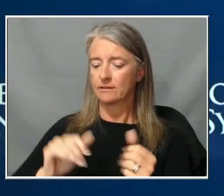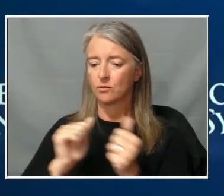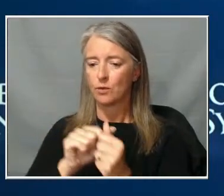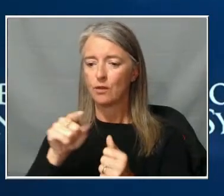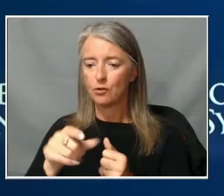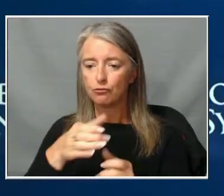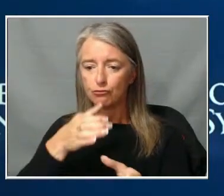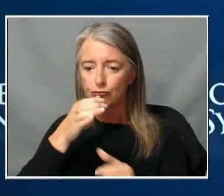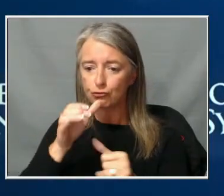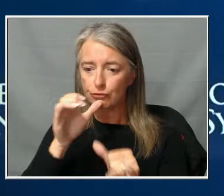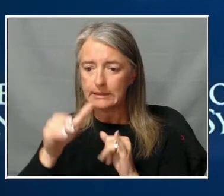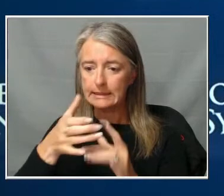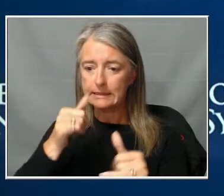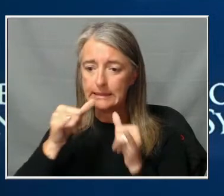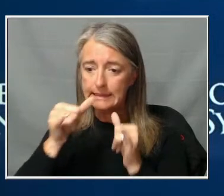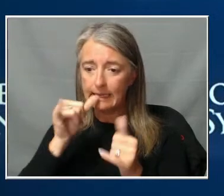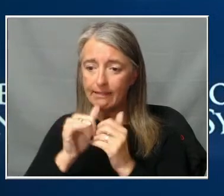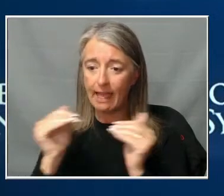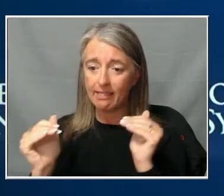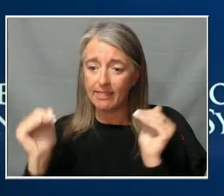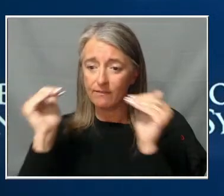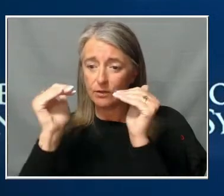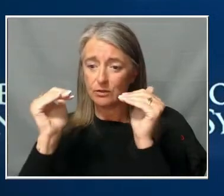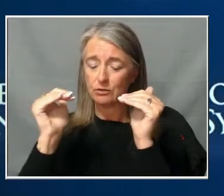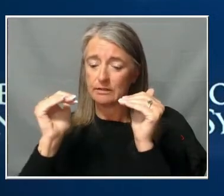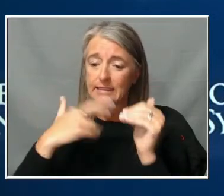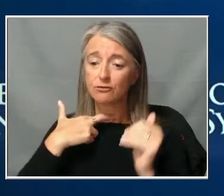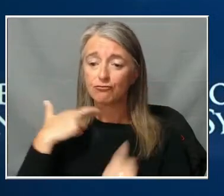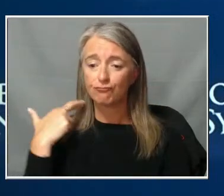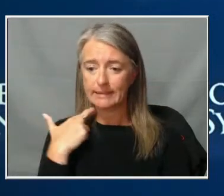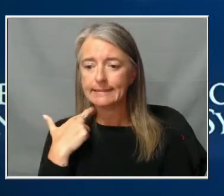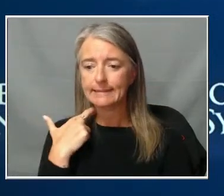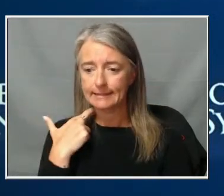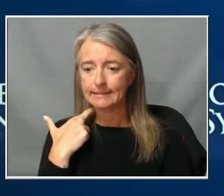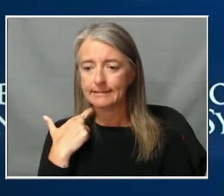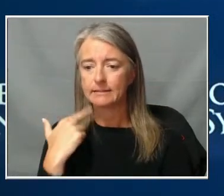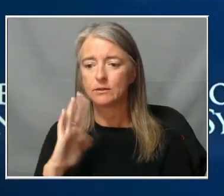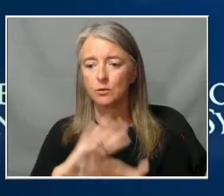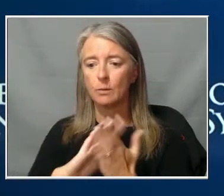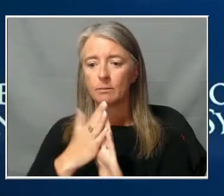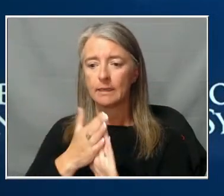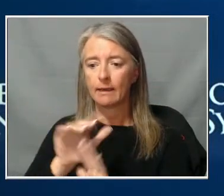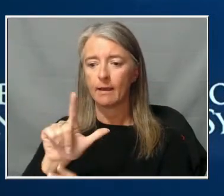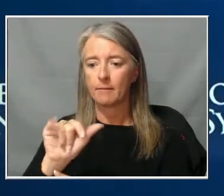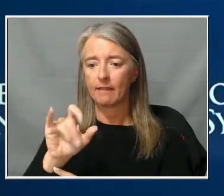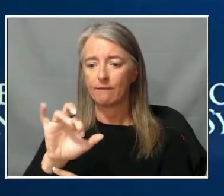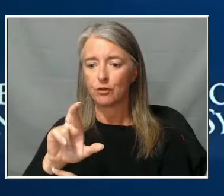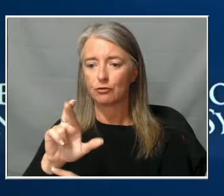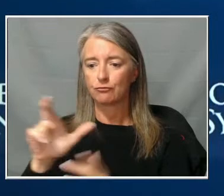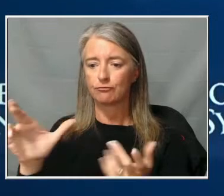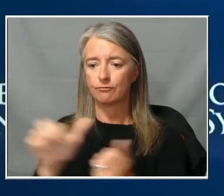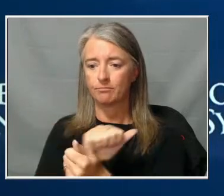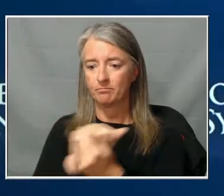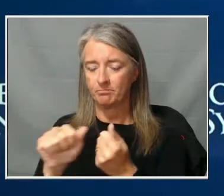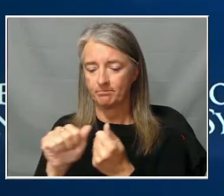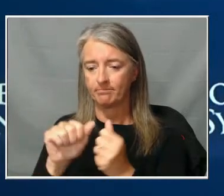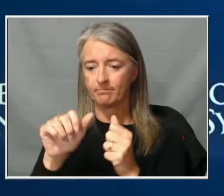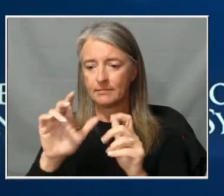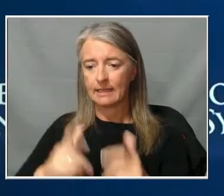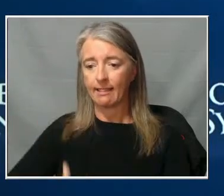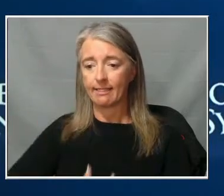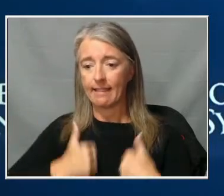that level, you are taking on the risk that you can damage your liver very severely, and this can be